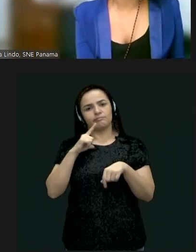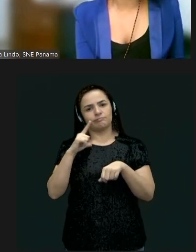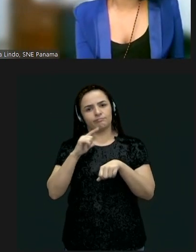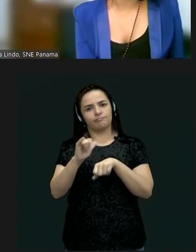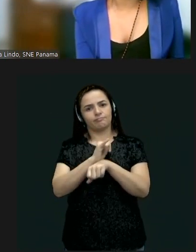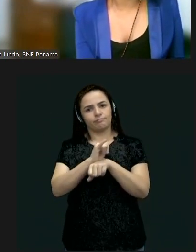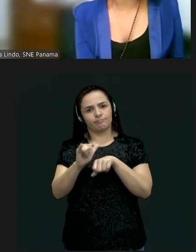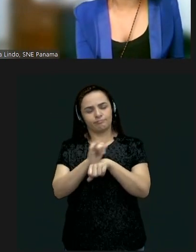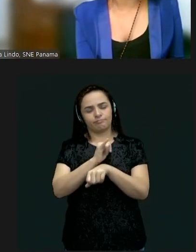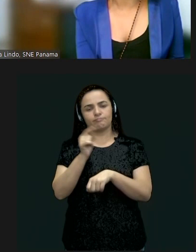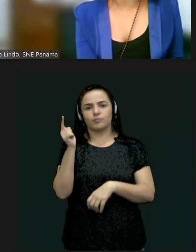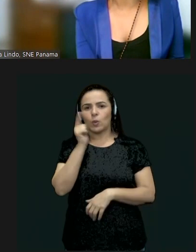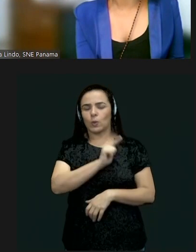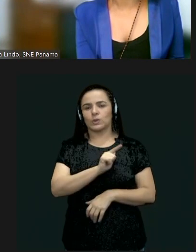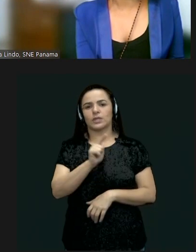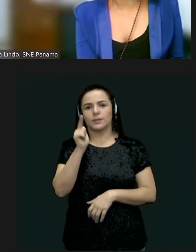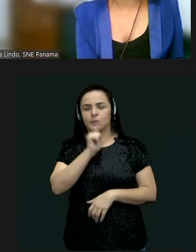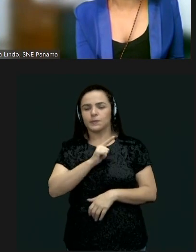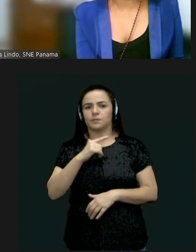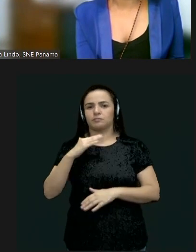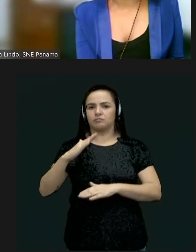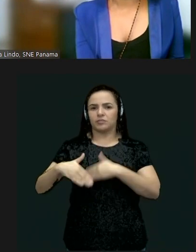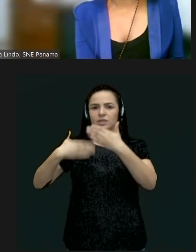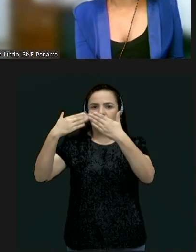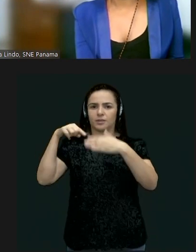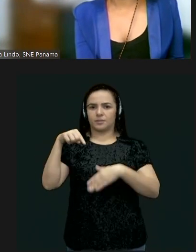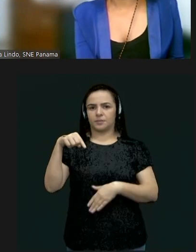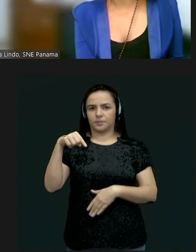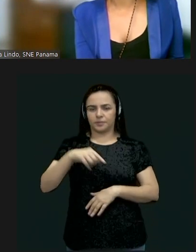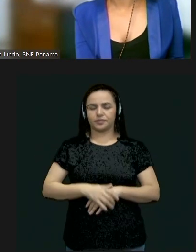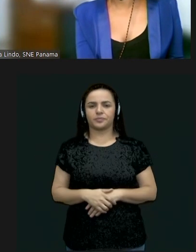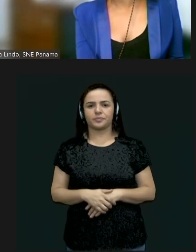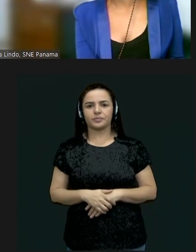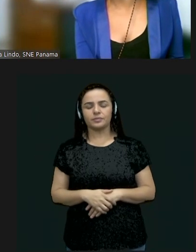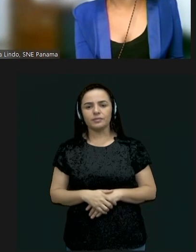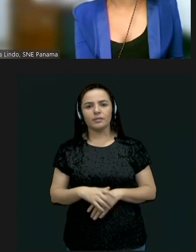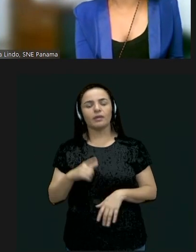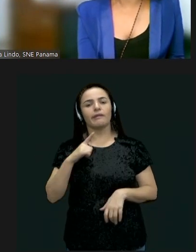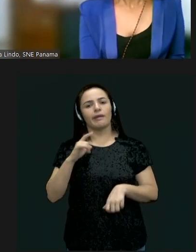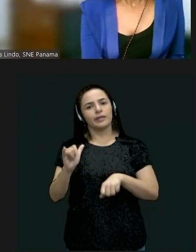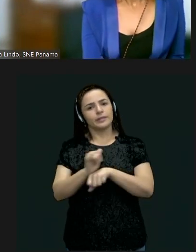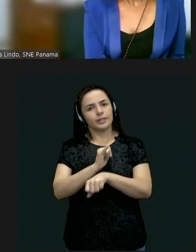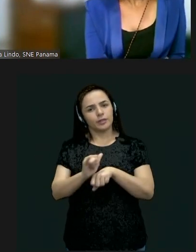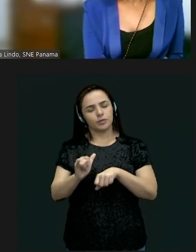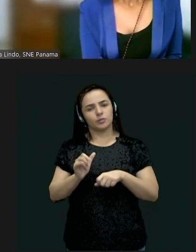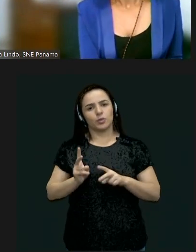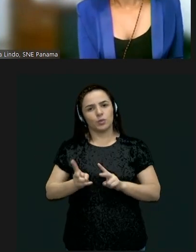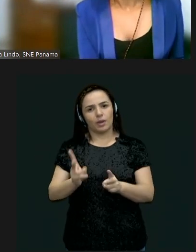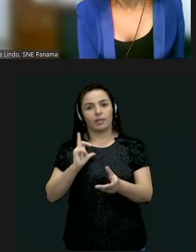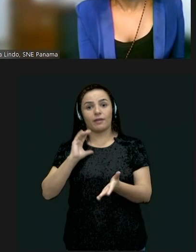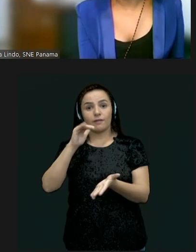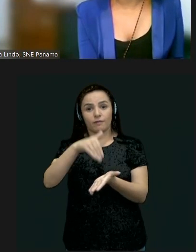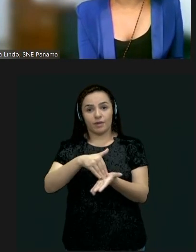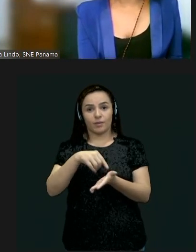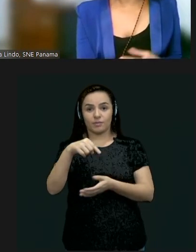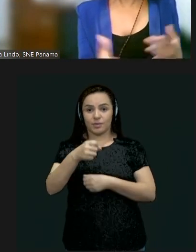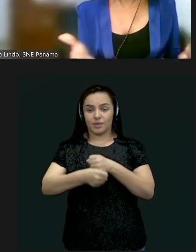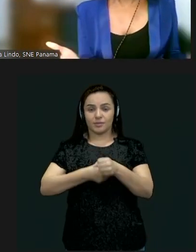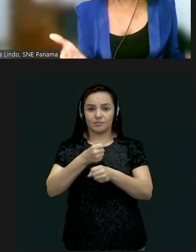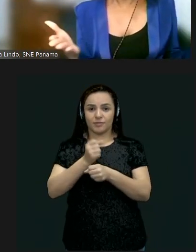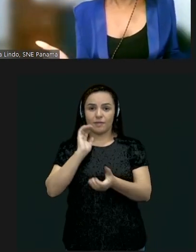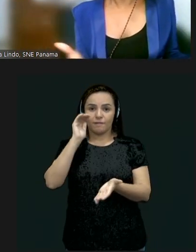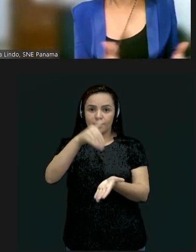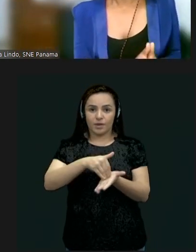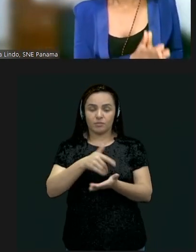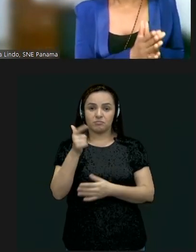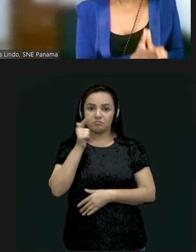their guidance in how to continue moving forward to present the strategy at the end of this year. And